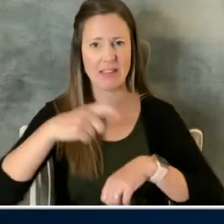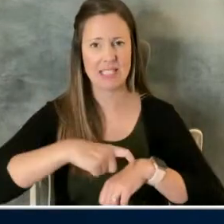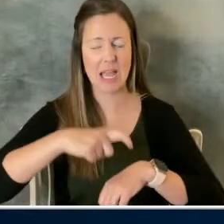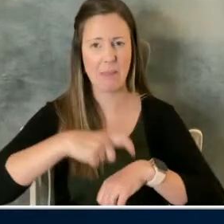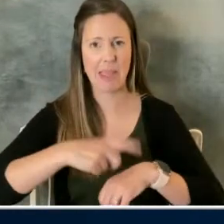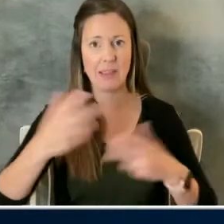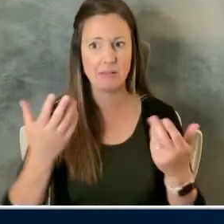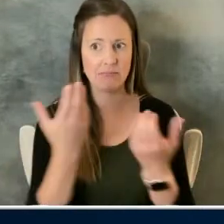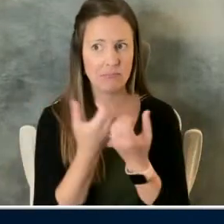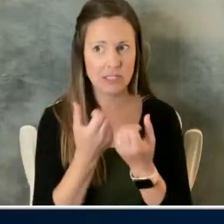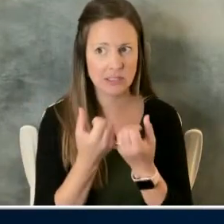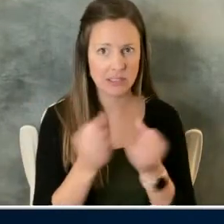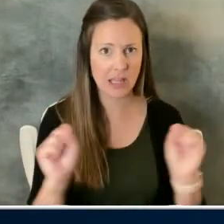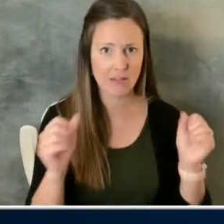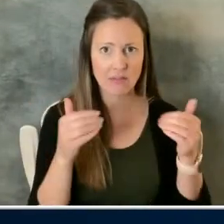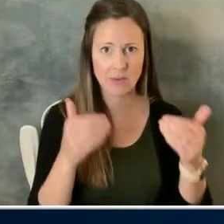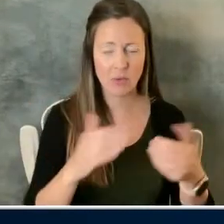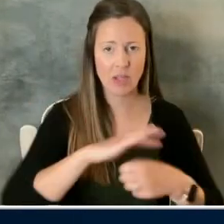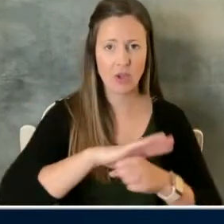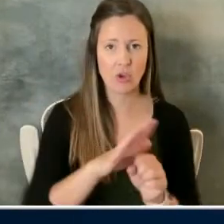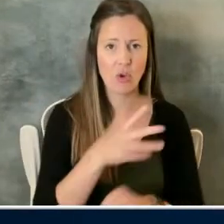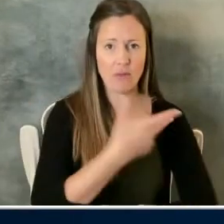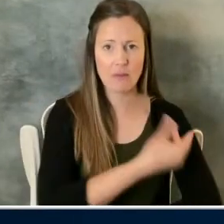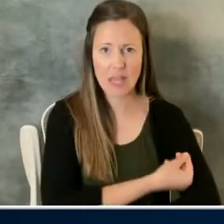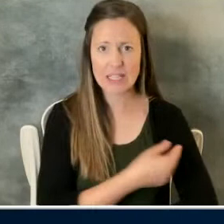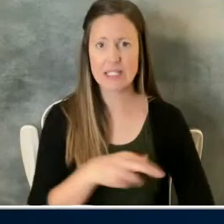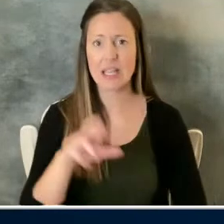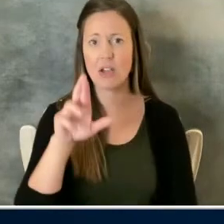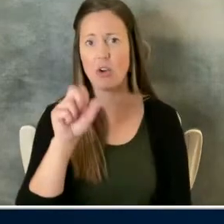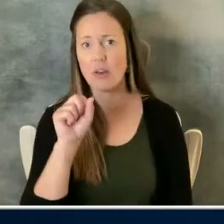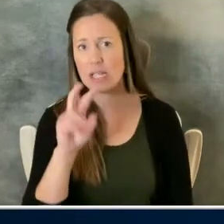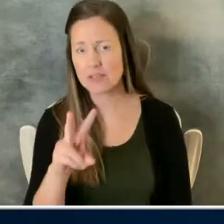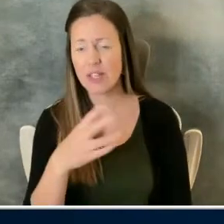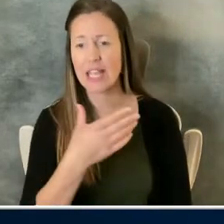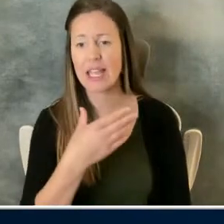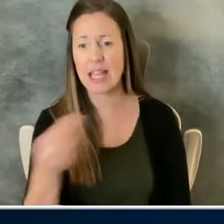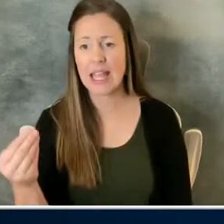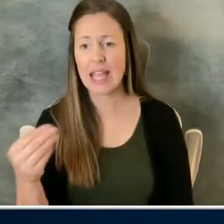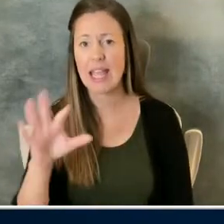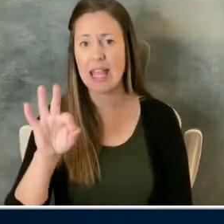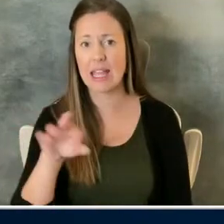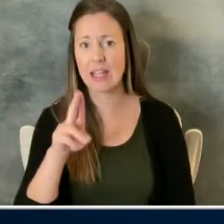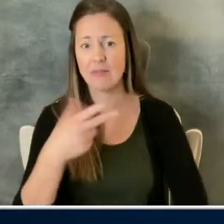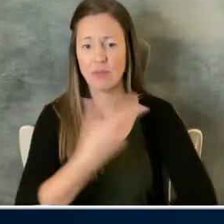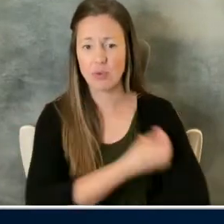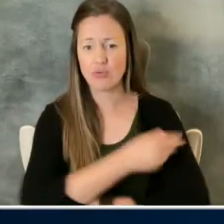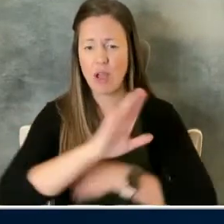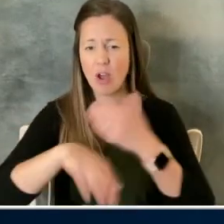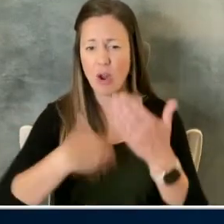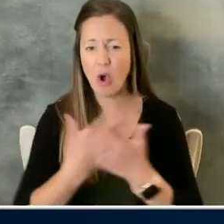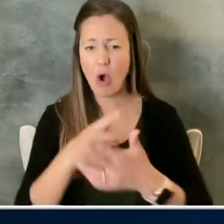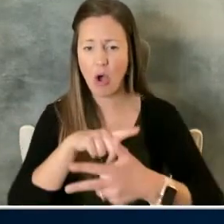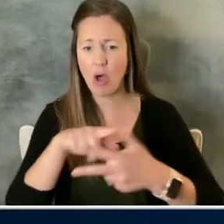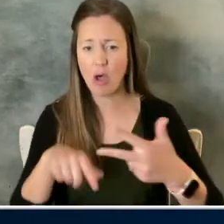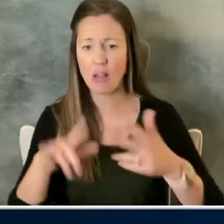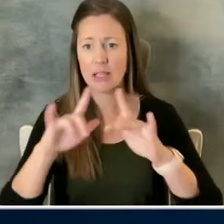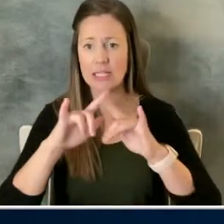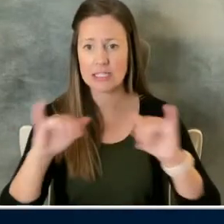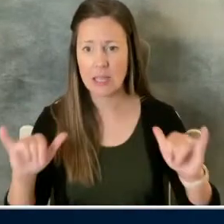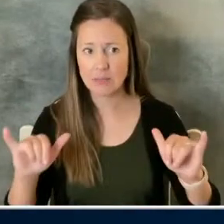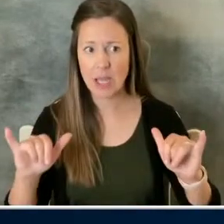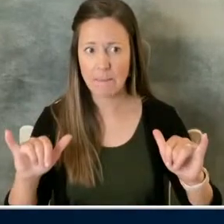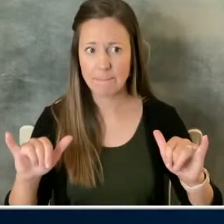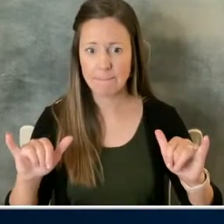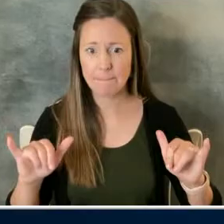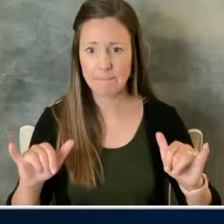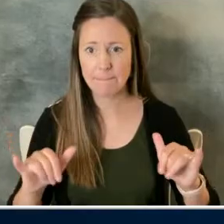get the COVID vaccine, RSV, and her flu shot all at once at that one doctor's visit.